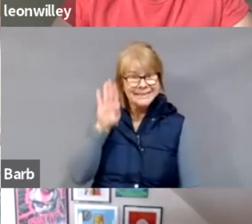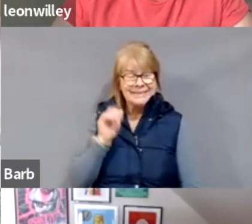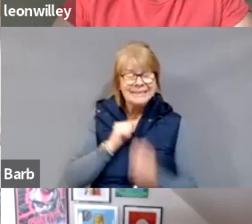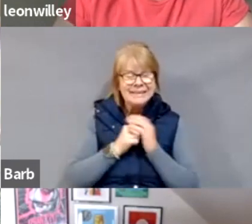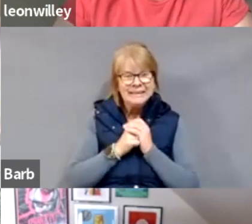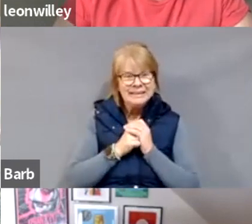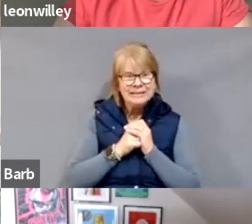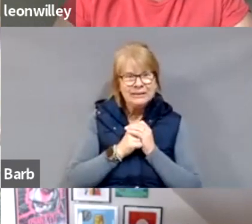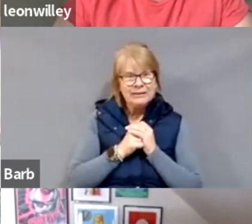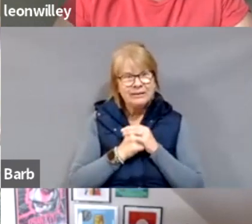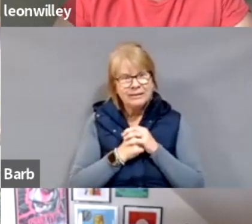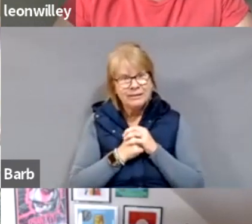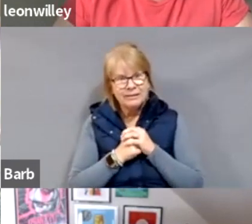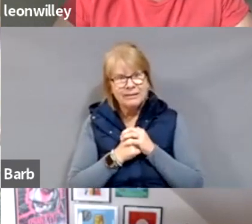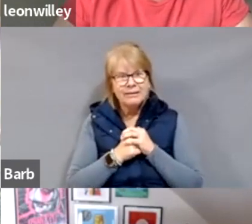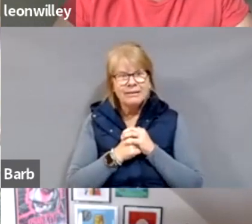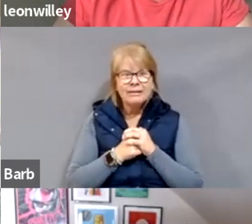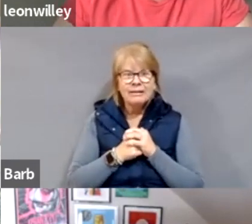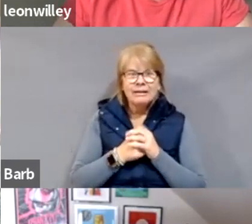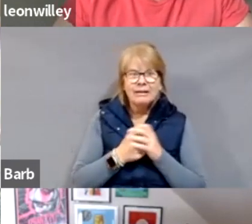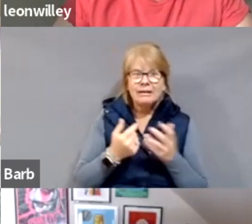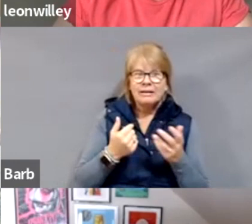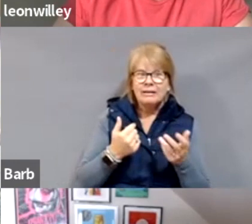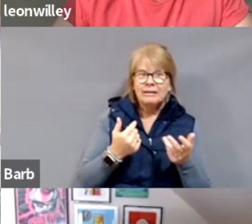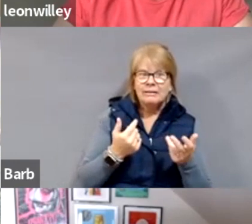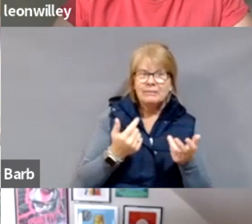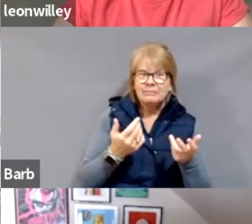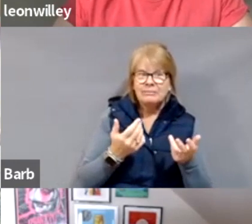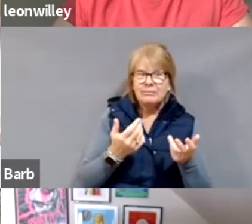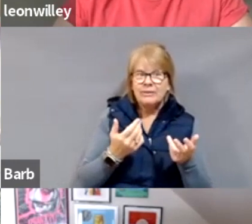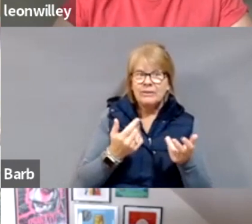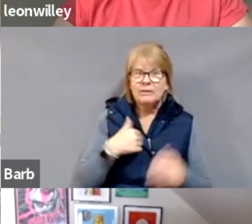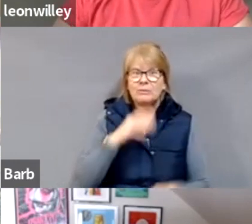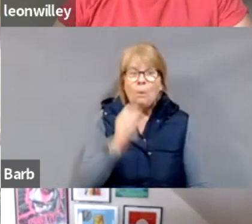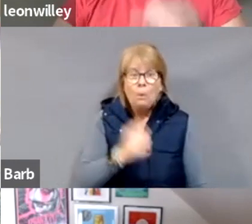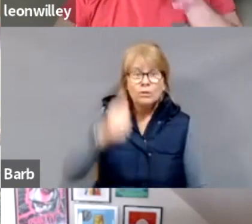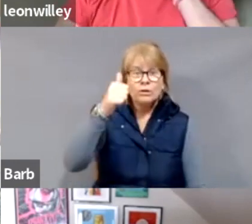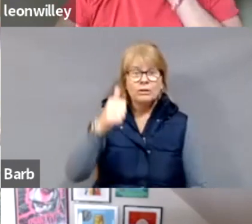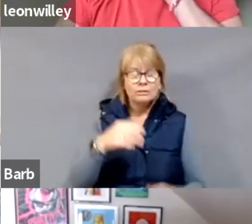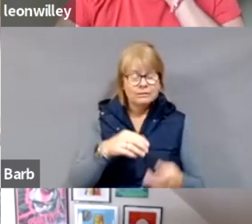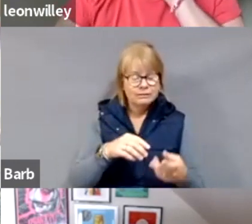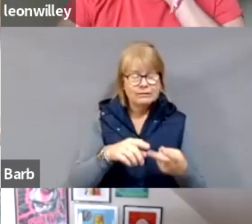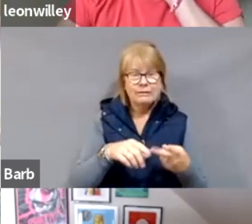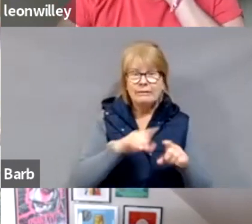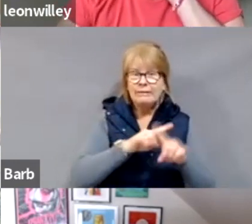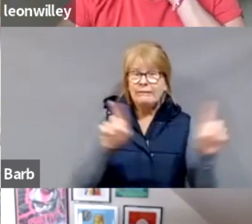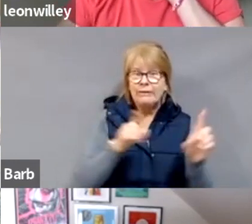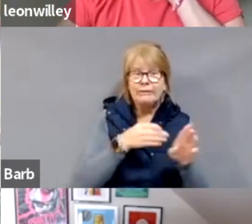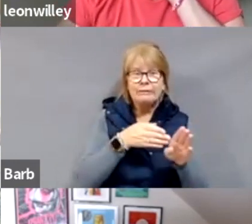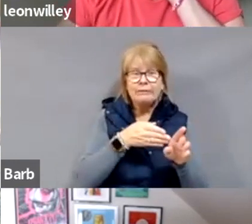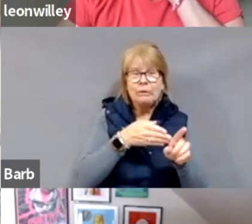who is already in another career path, is a little older in your life, and you've never done